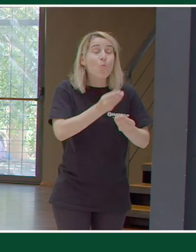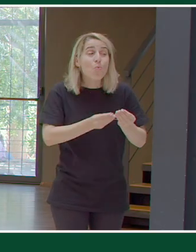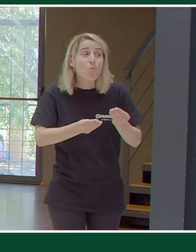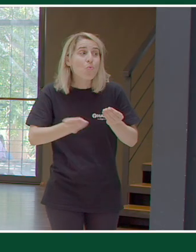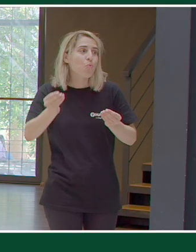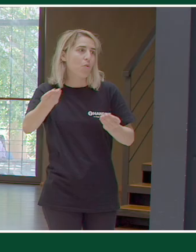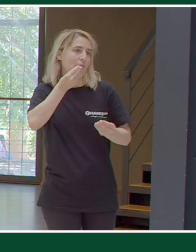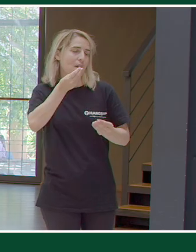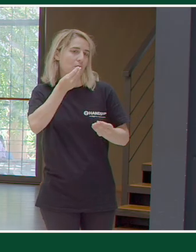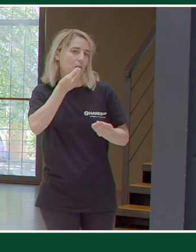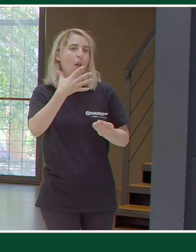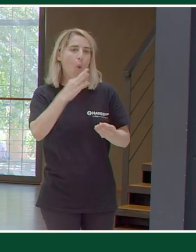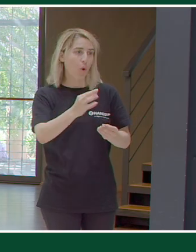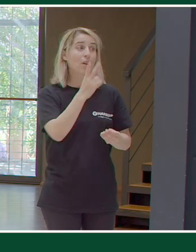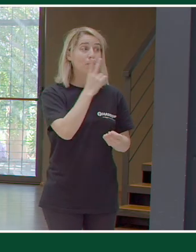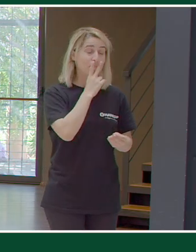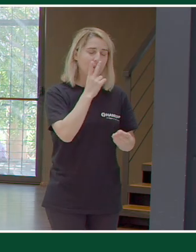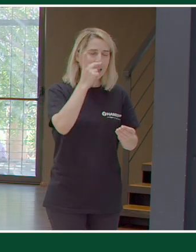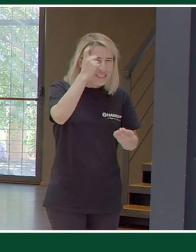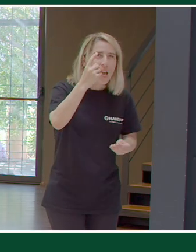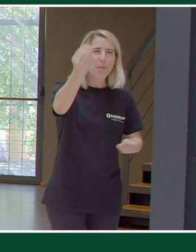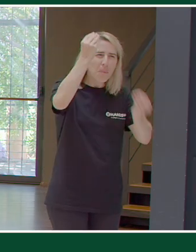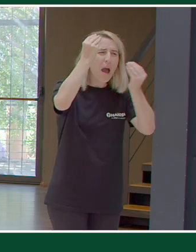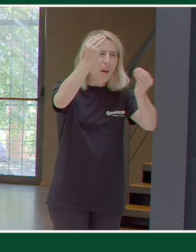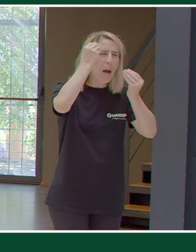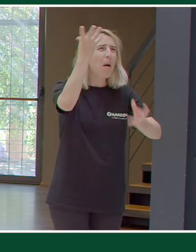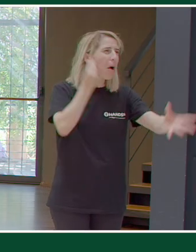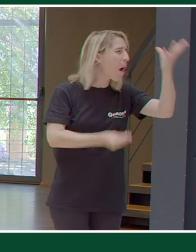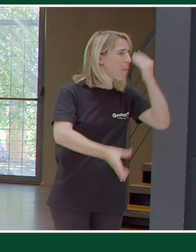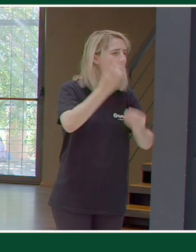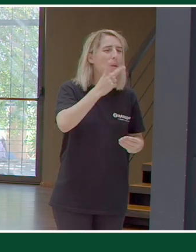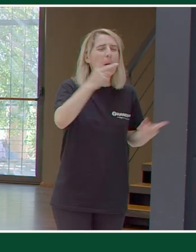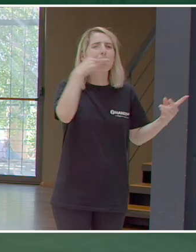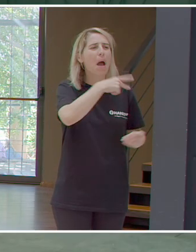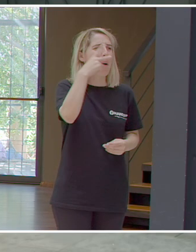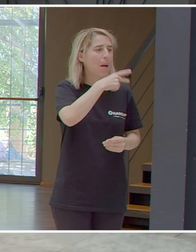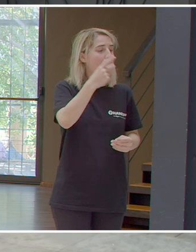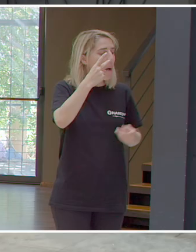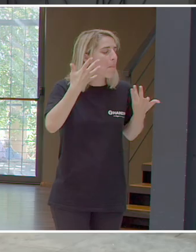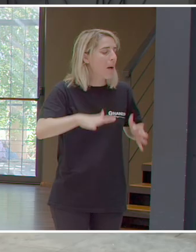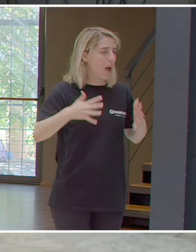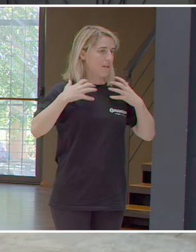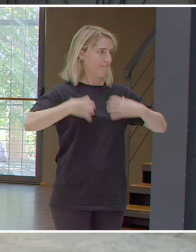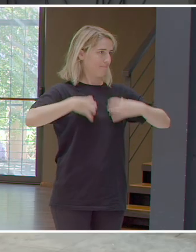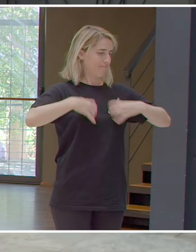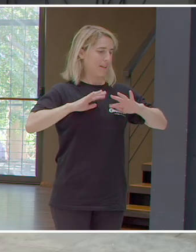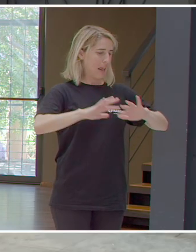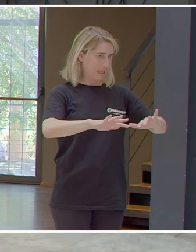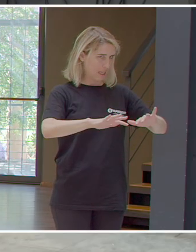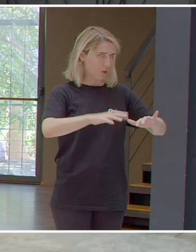really great education about stopping to smoke. We see decreasing numbers in lung cancer, which the main reason for